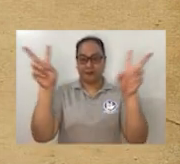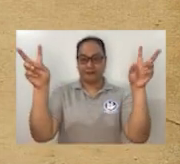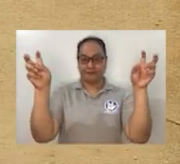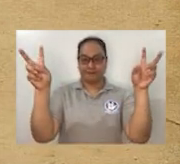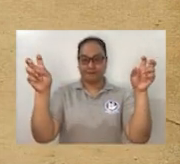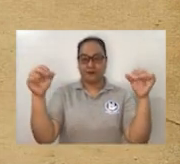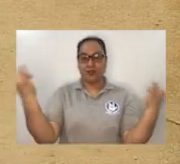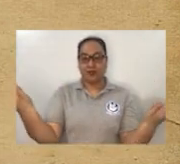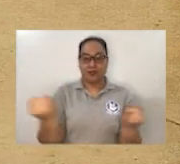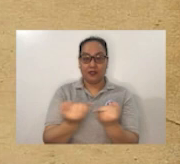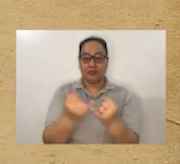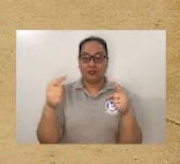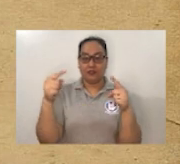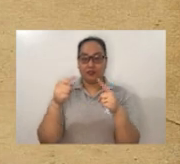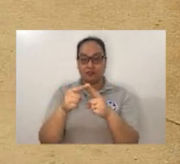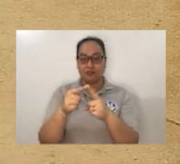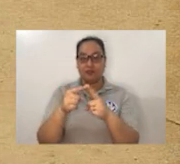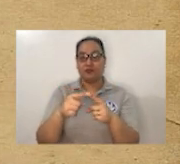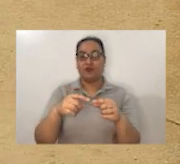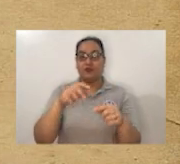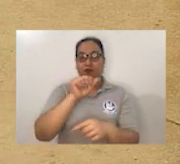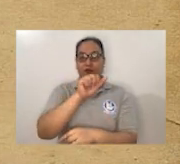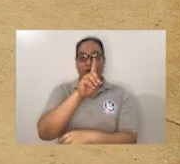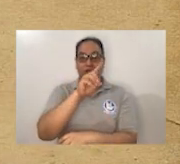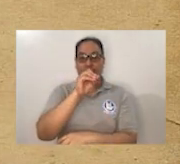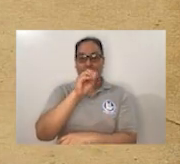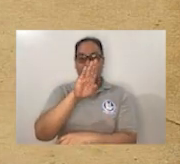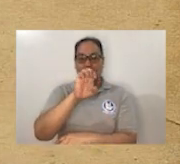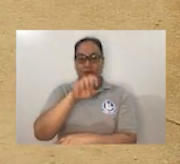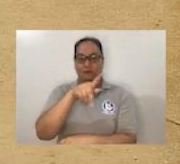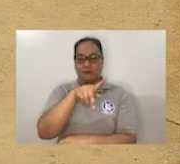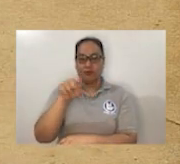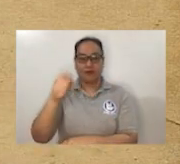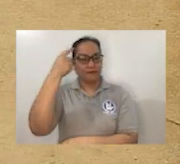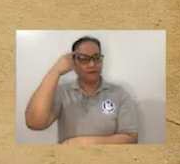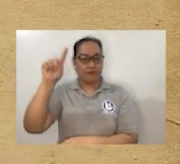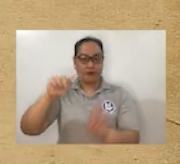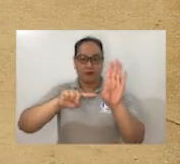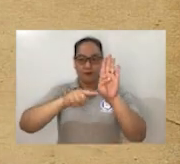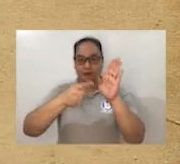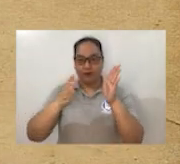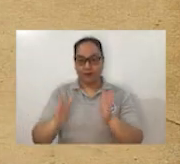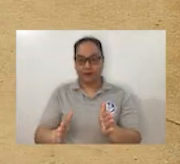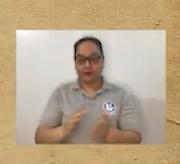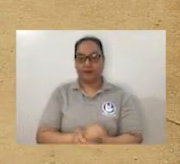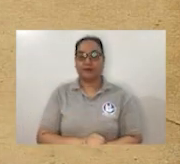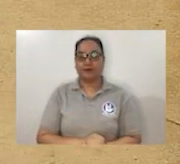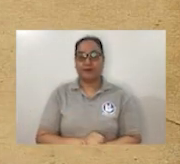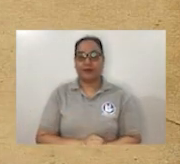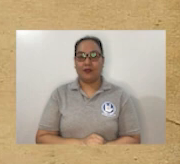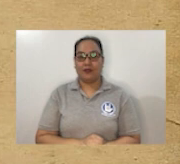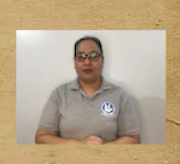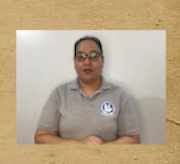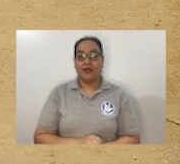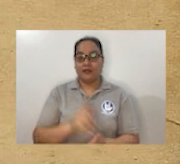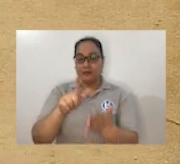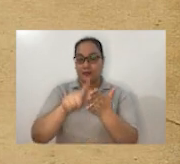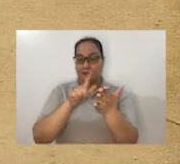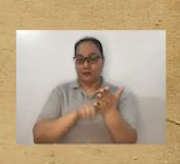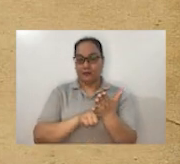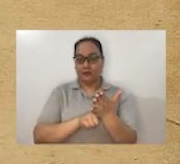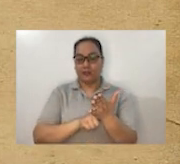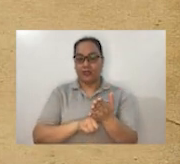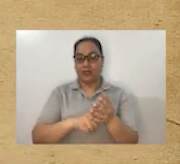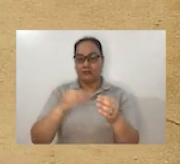It is important that we are familiar with the interface of the software that we are using.